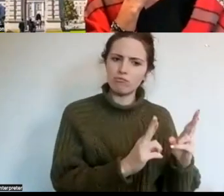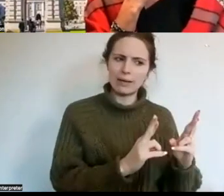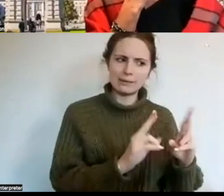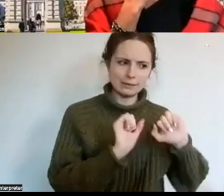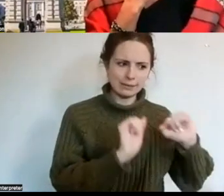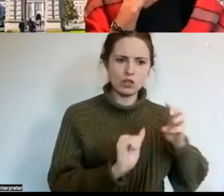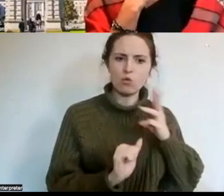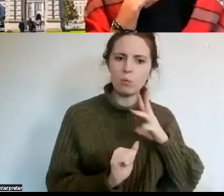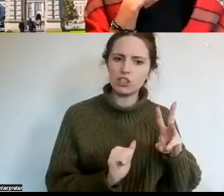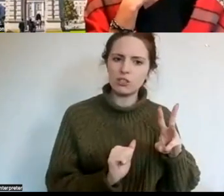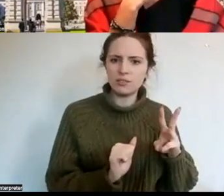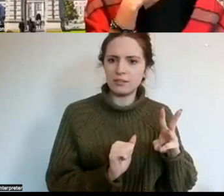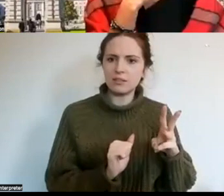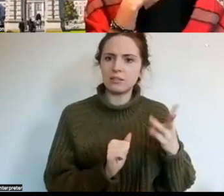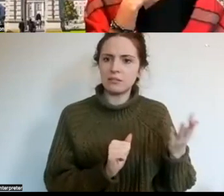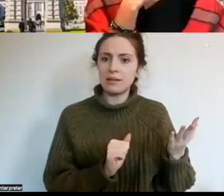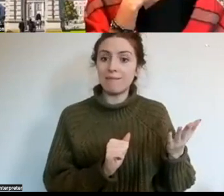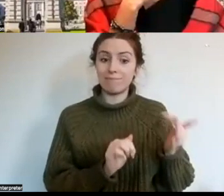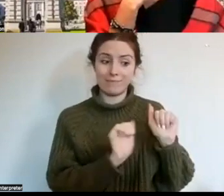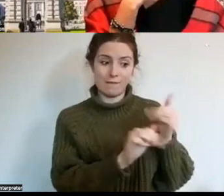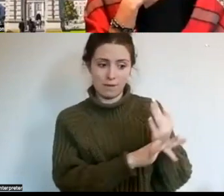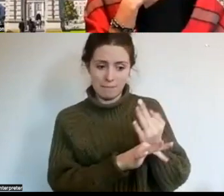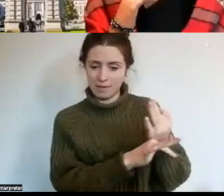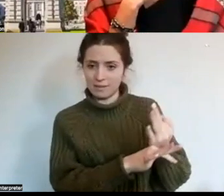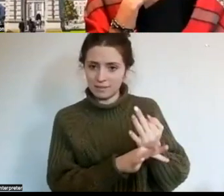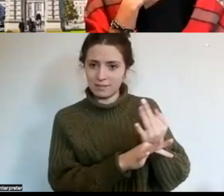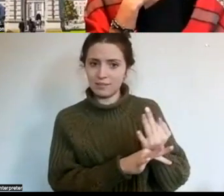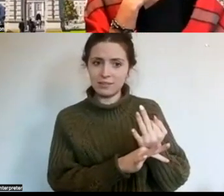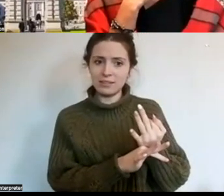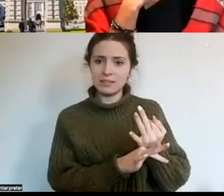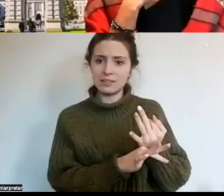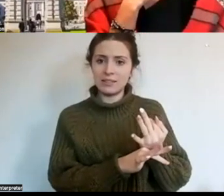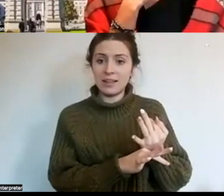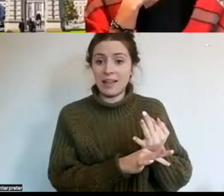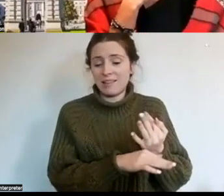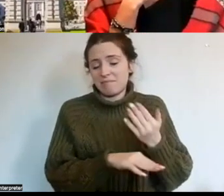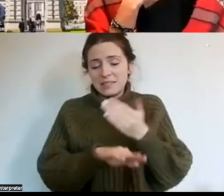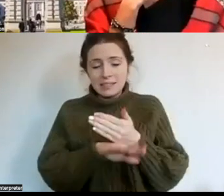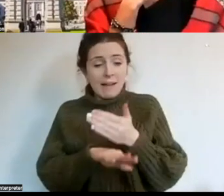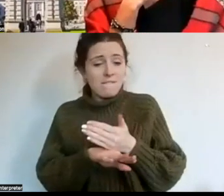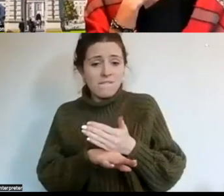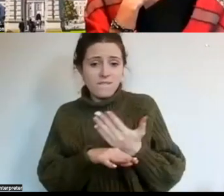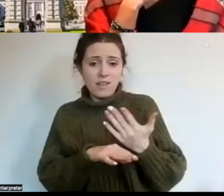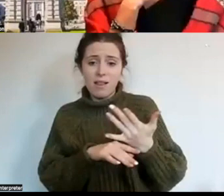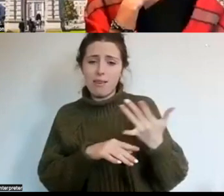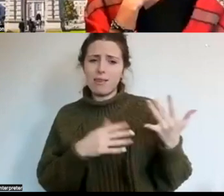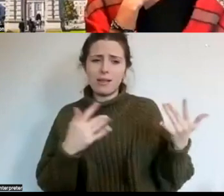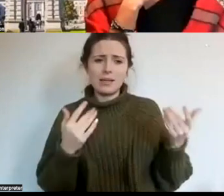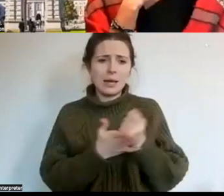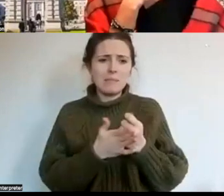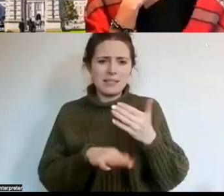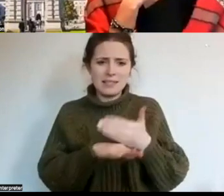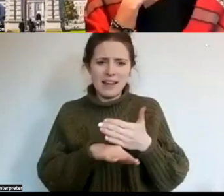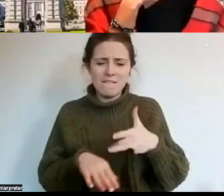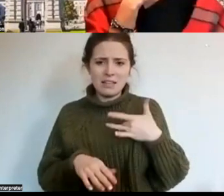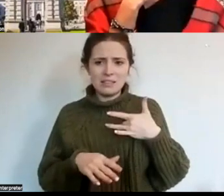with an intellectual disability and their families, but also to the wishes that the staff have. A lot of the staff, you know, felt